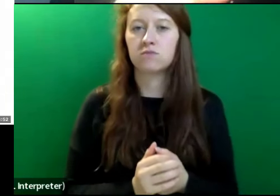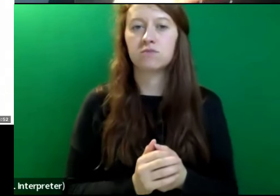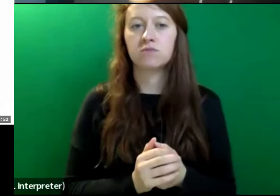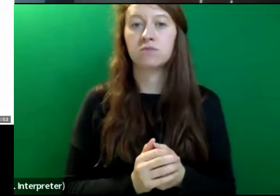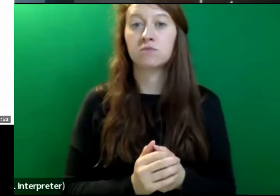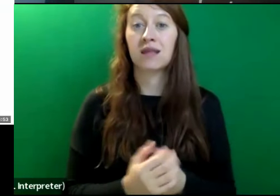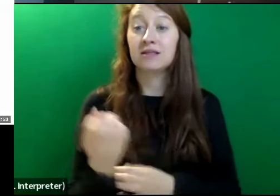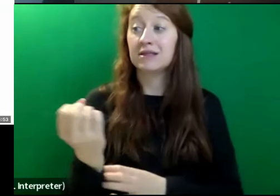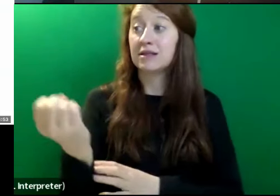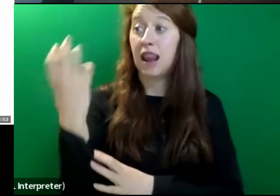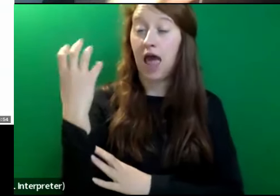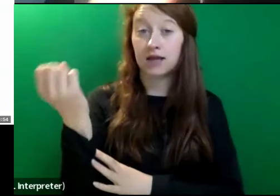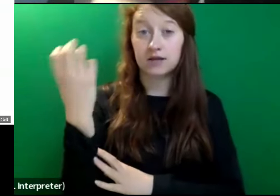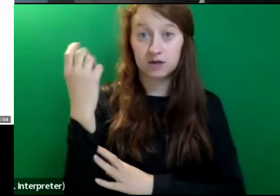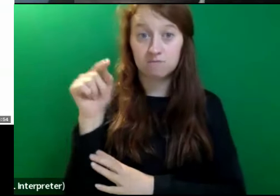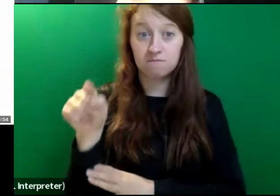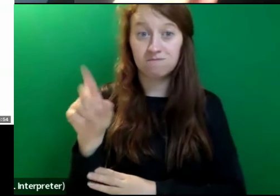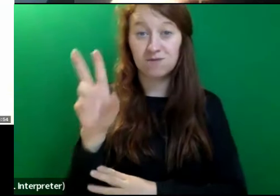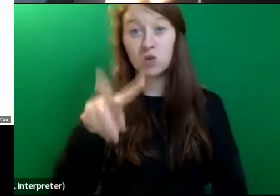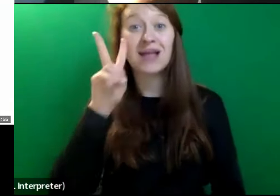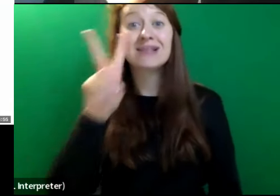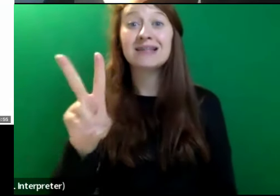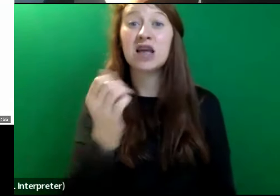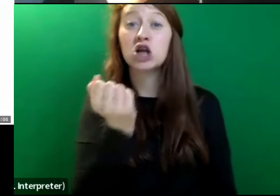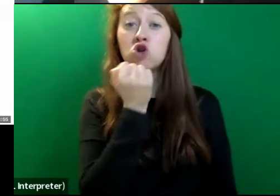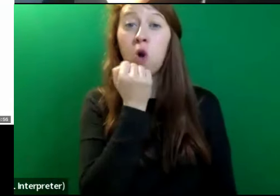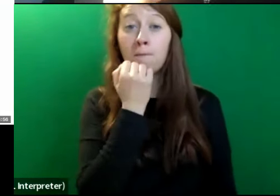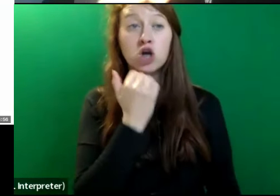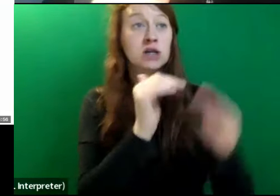just numbers, it's just